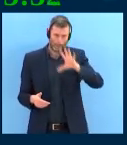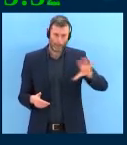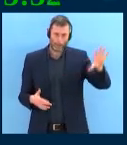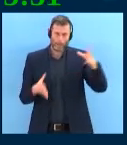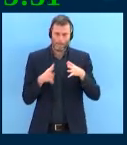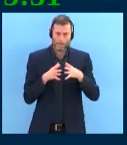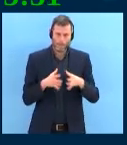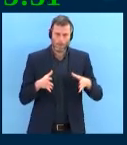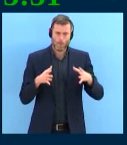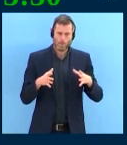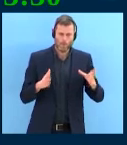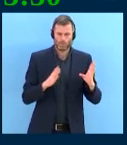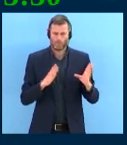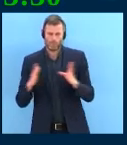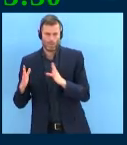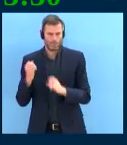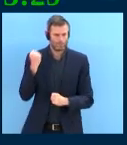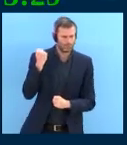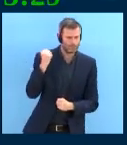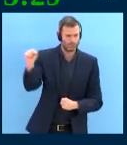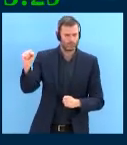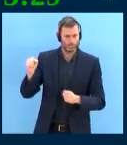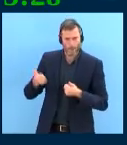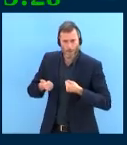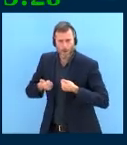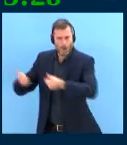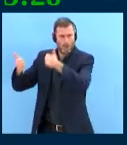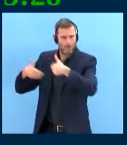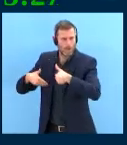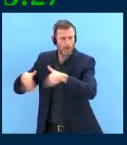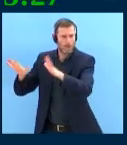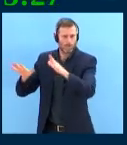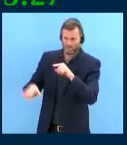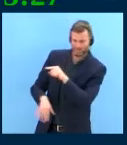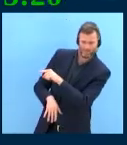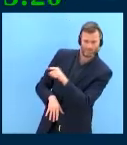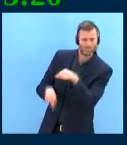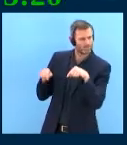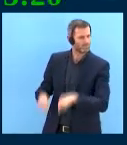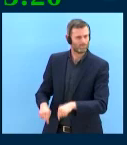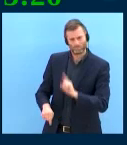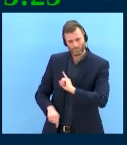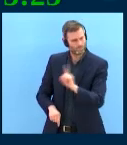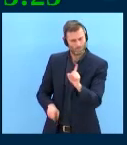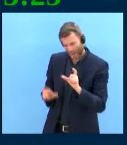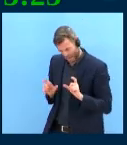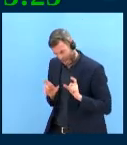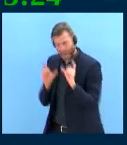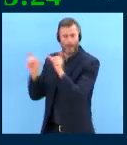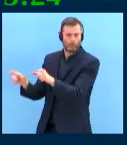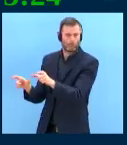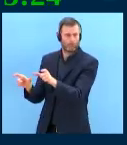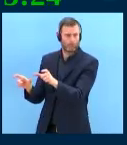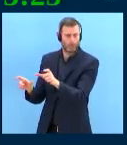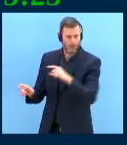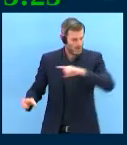and across the globe, these limited stories are weaponized. They are used to justify exclusion, to